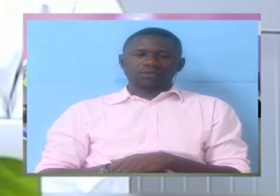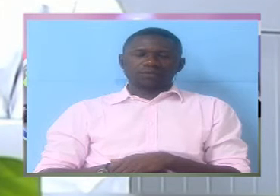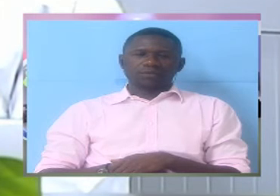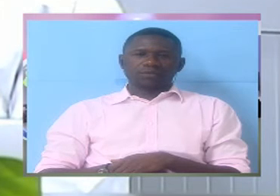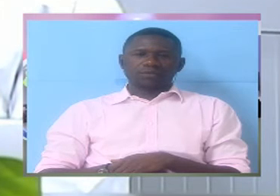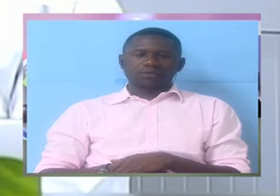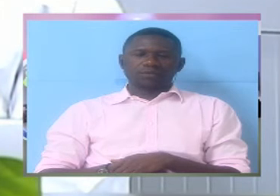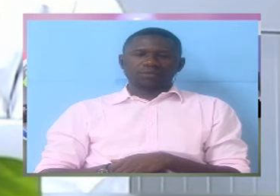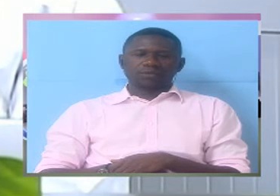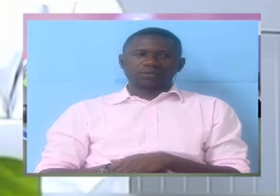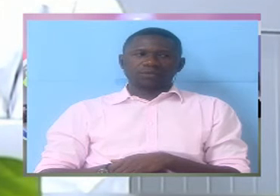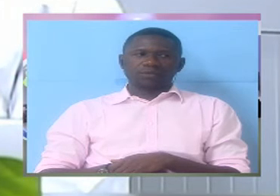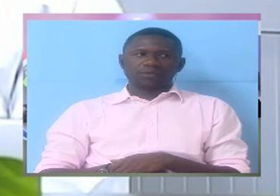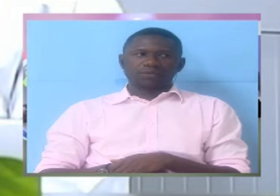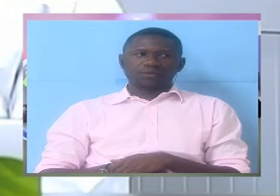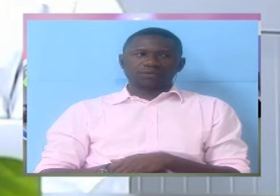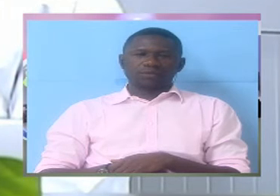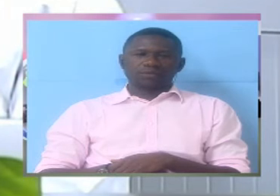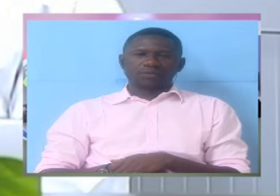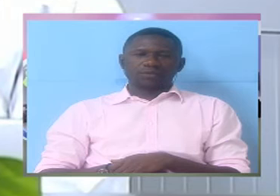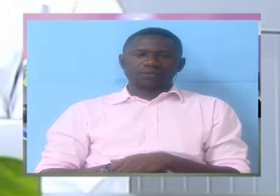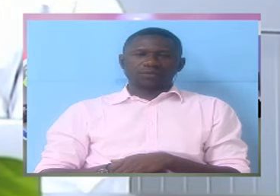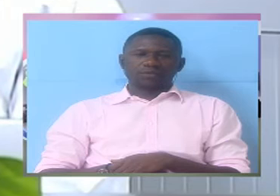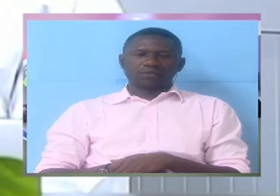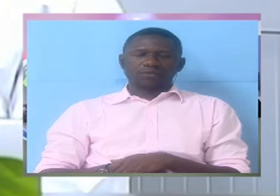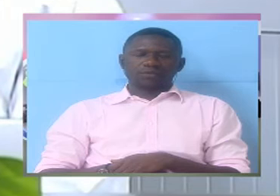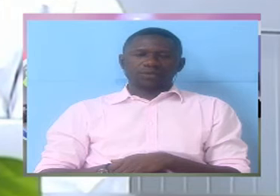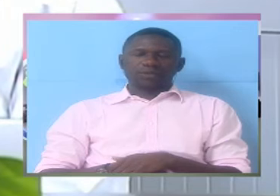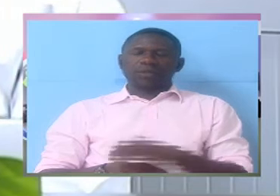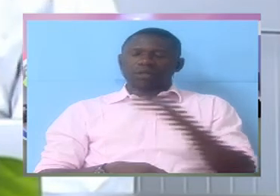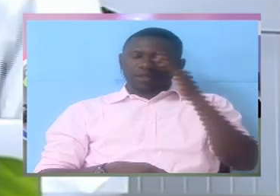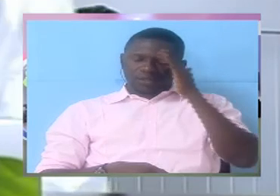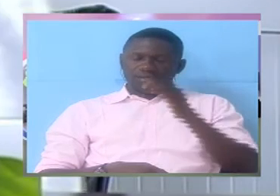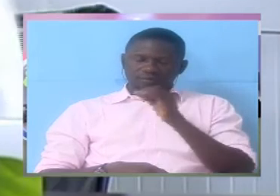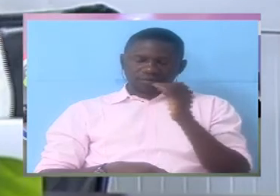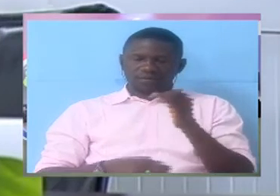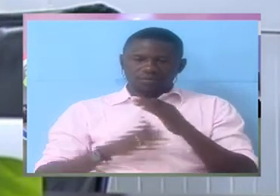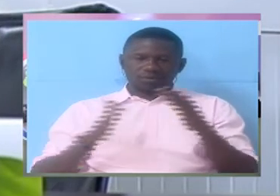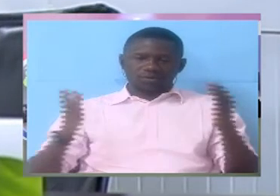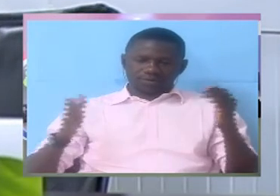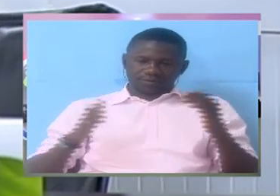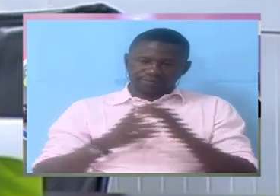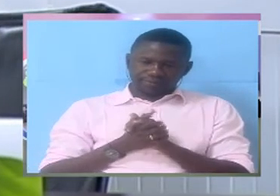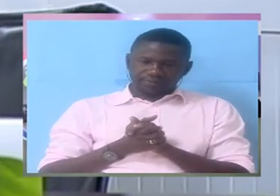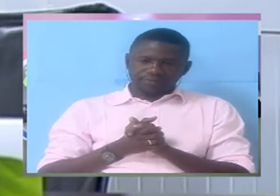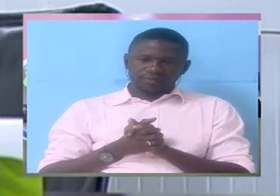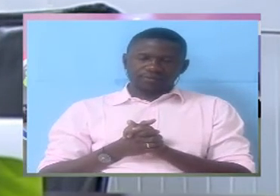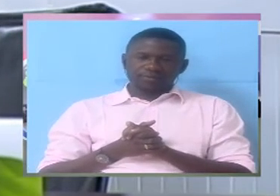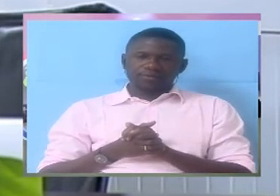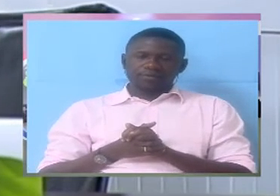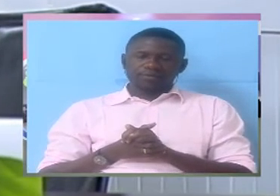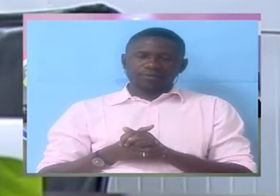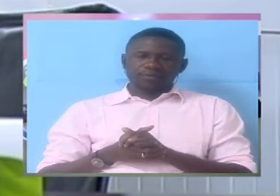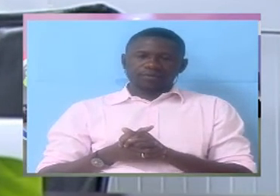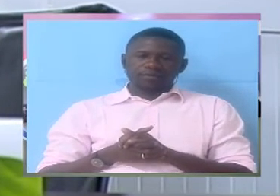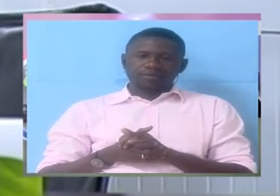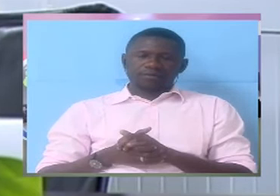other people's rights. You can do that. Abaraka baake. Thank you very much. Thank you,